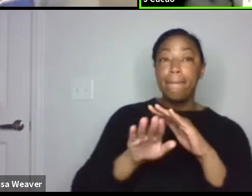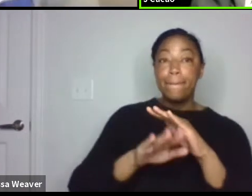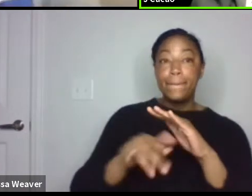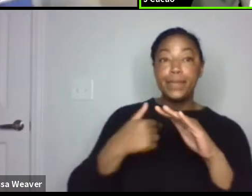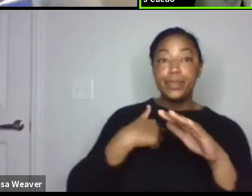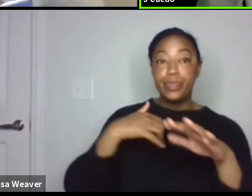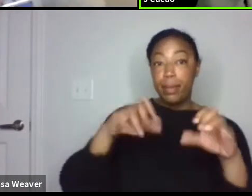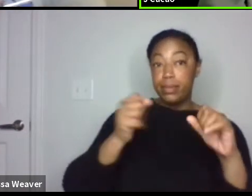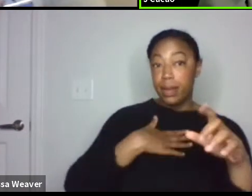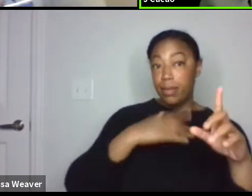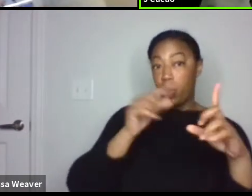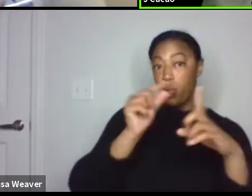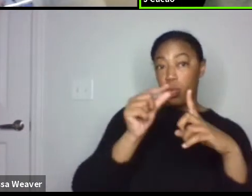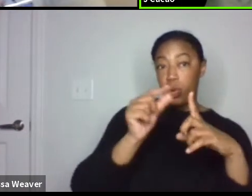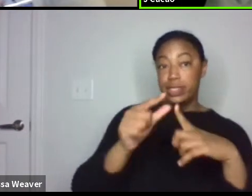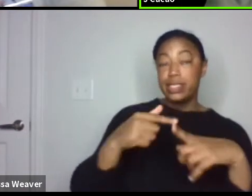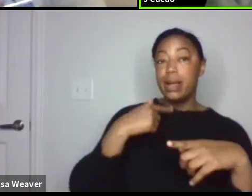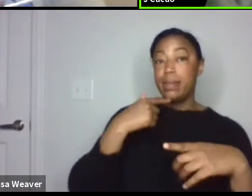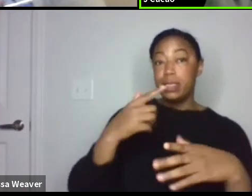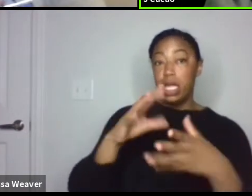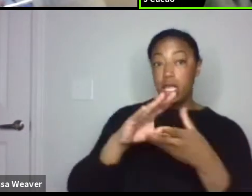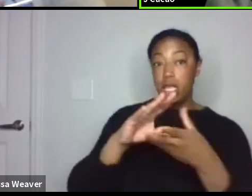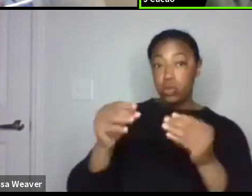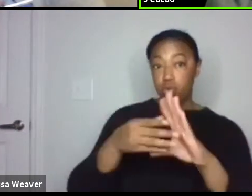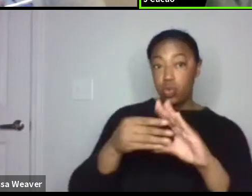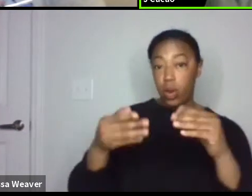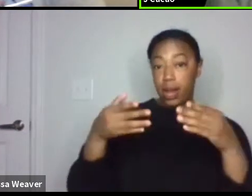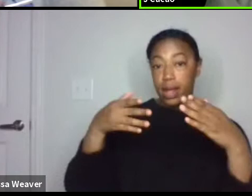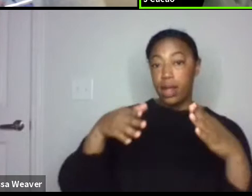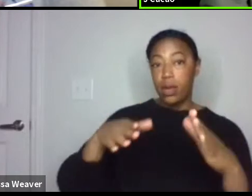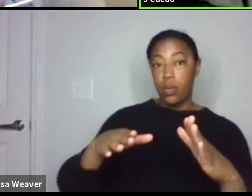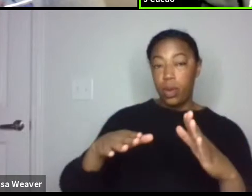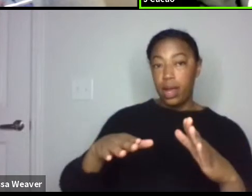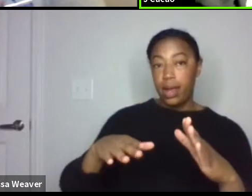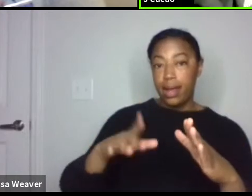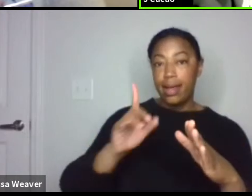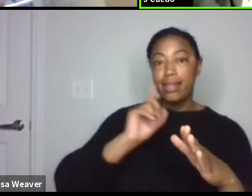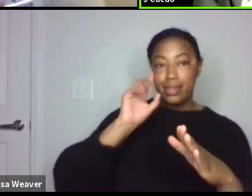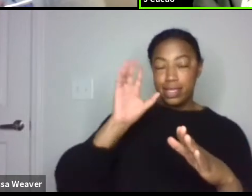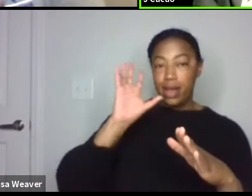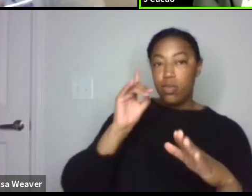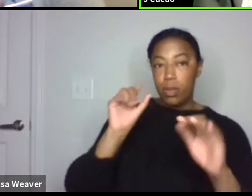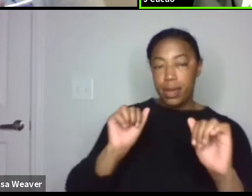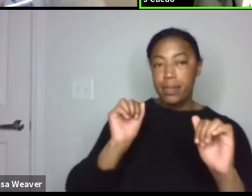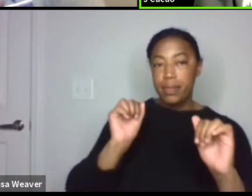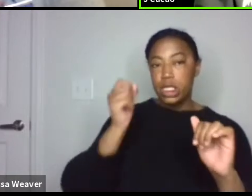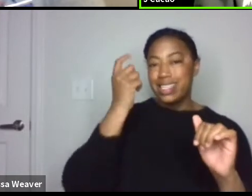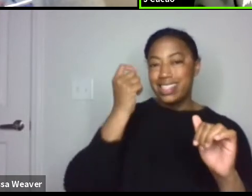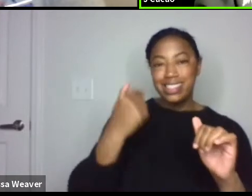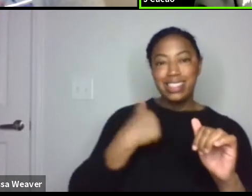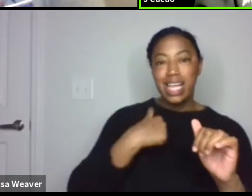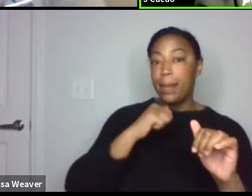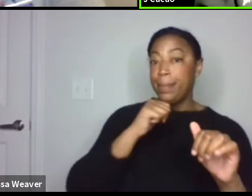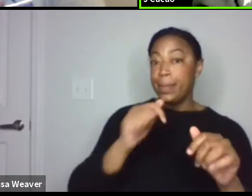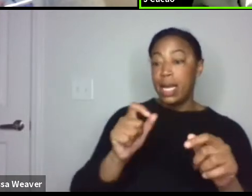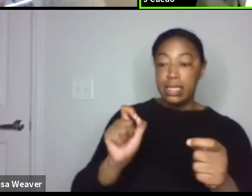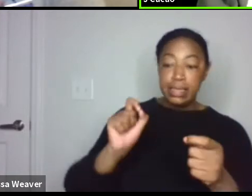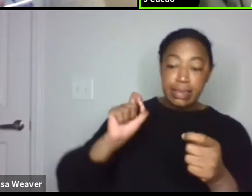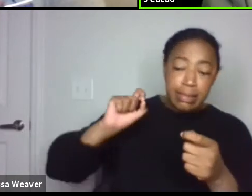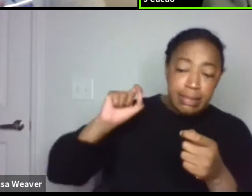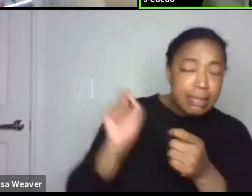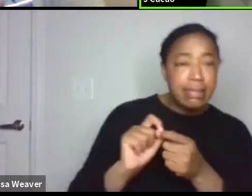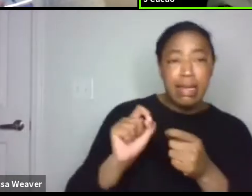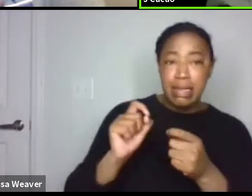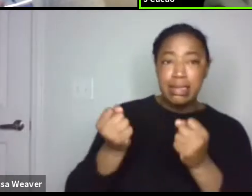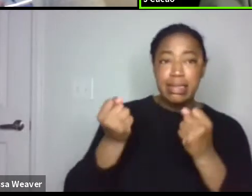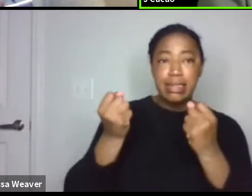my lyrics and I'm telling the story with it in a way that the deaf would understand. So I'm not exactly sign, so